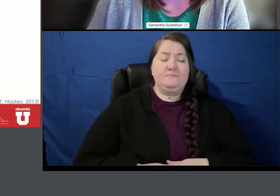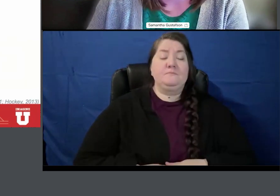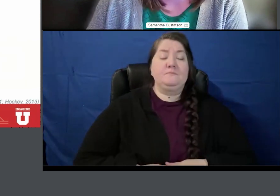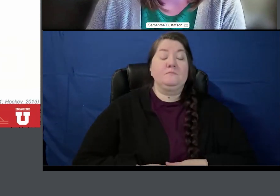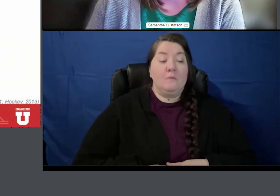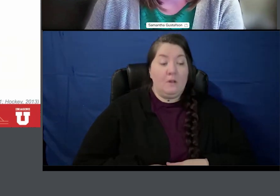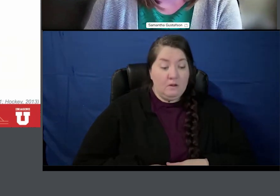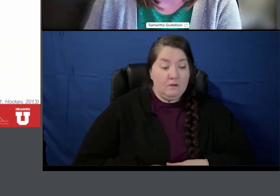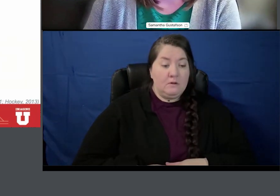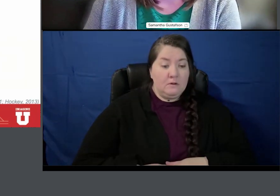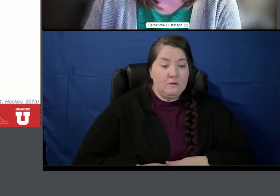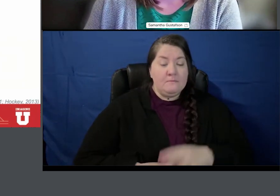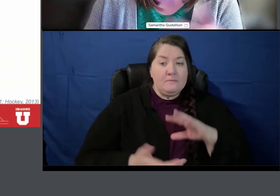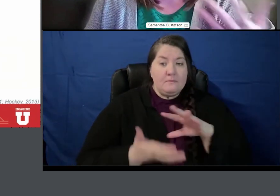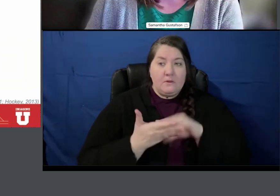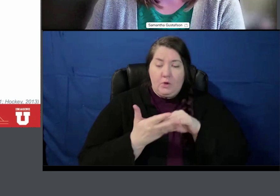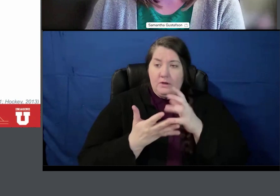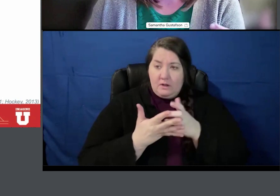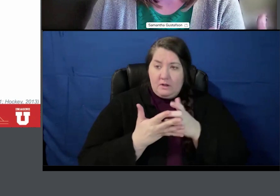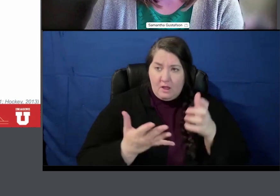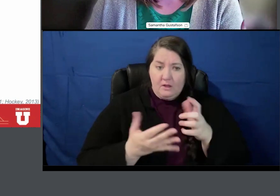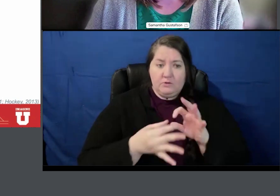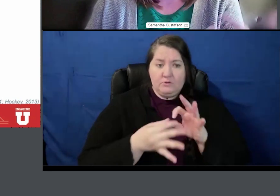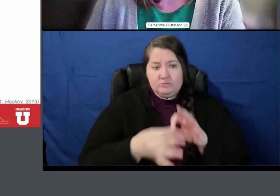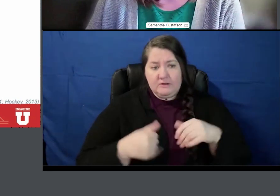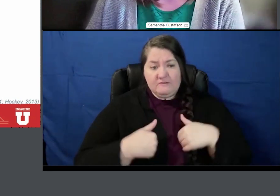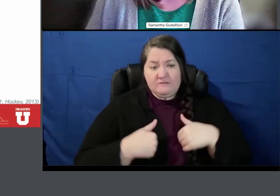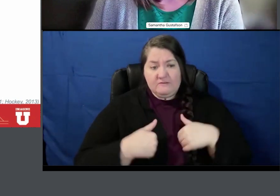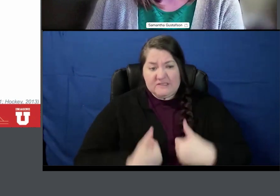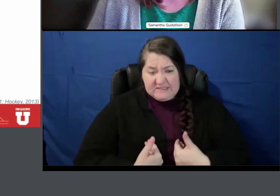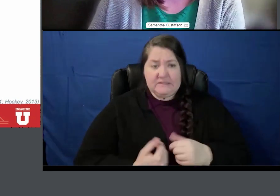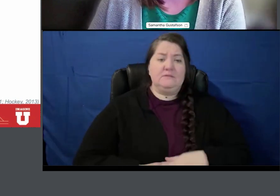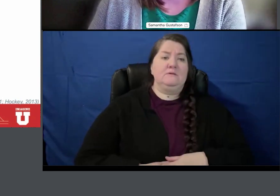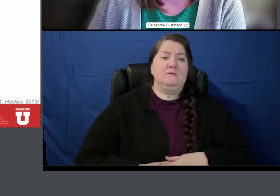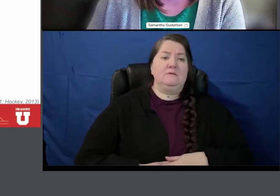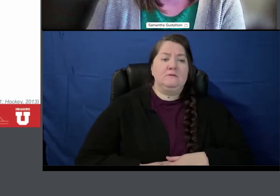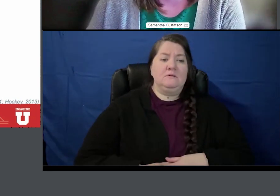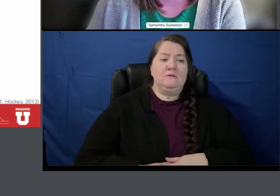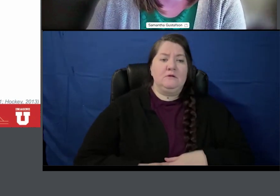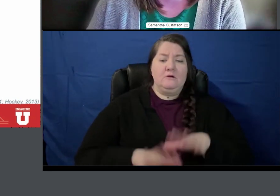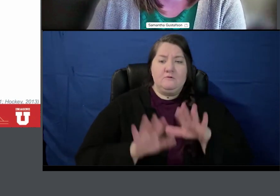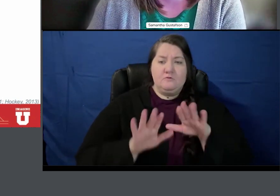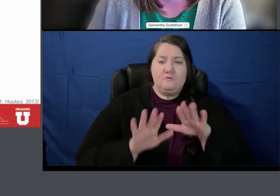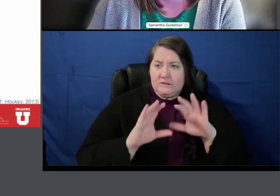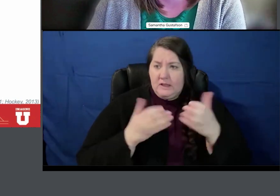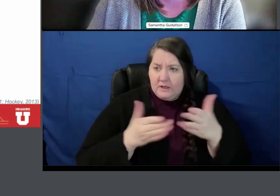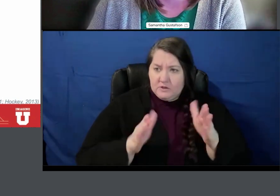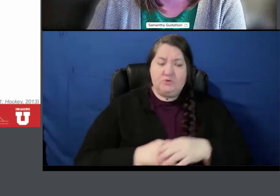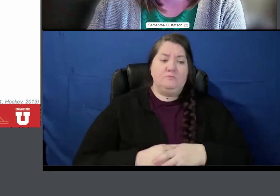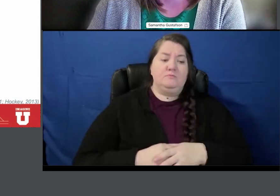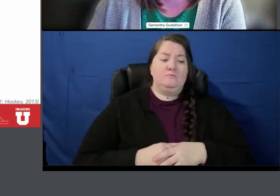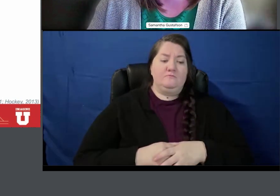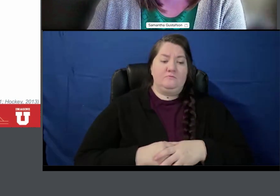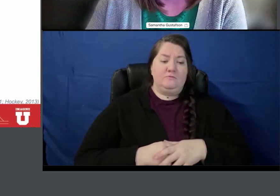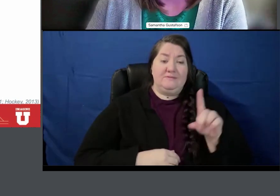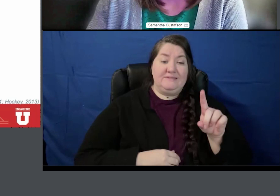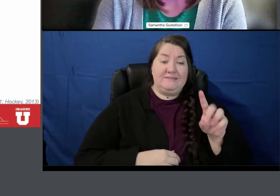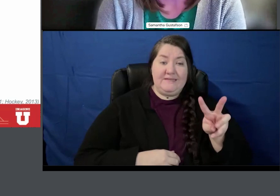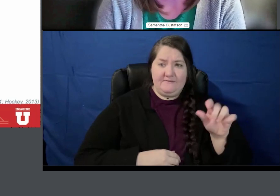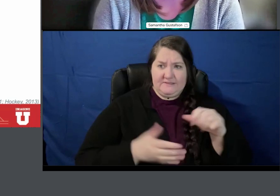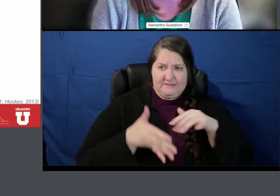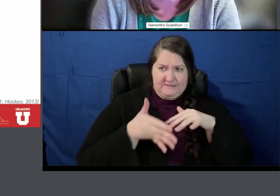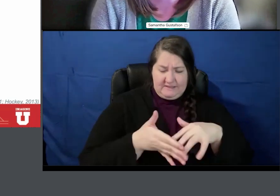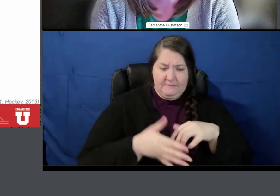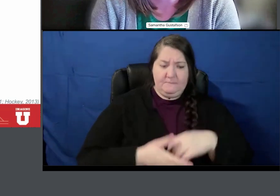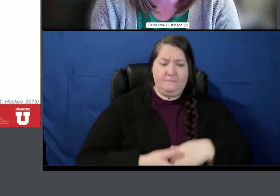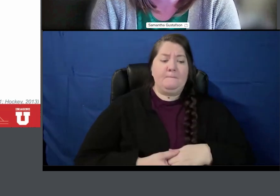lot about the listening related fatigue experience of children in classrooms from that Davis study. And